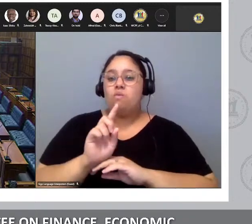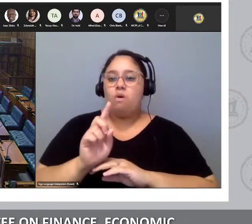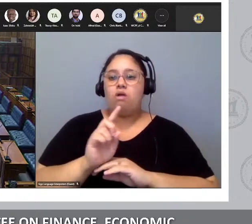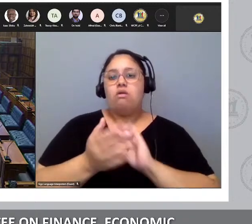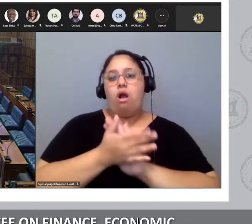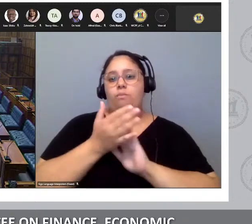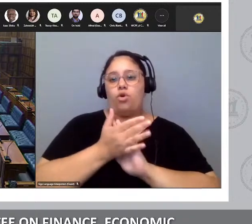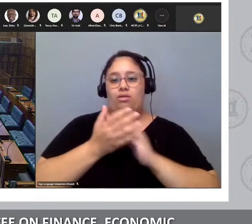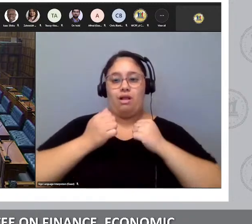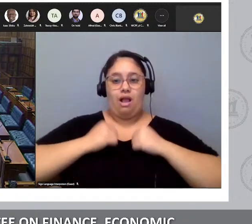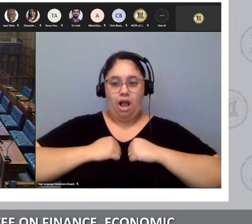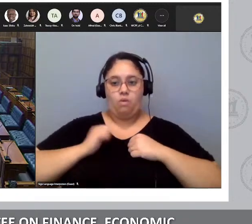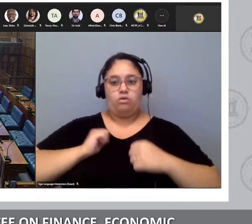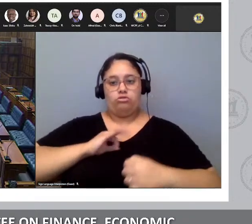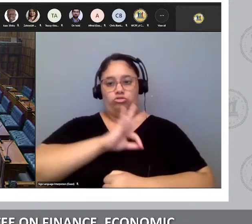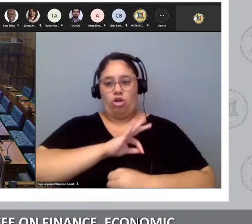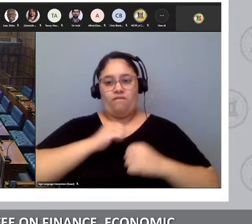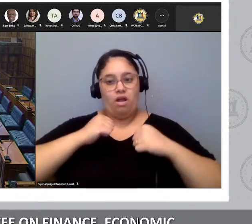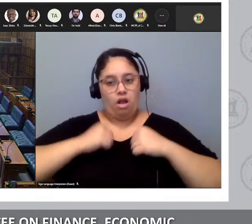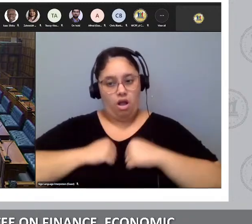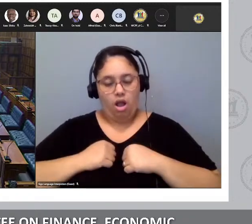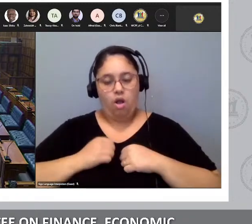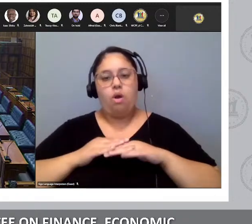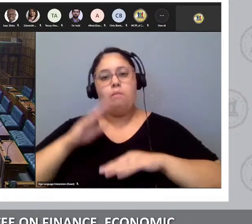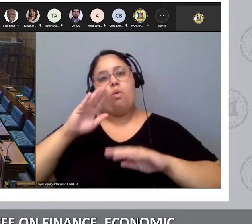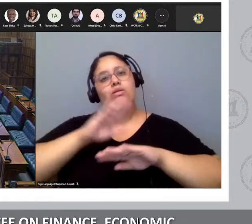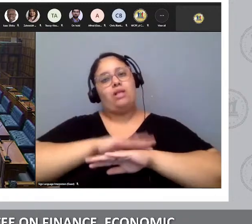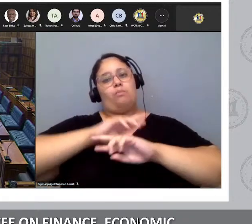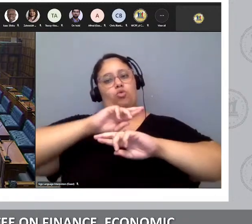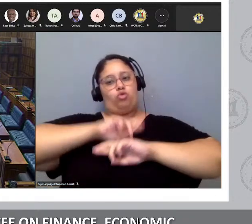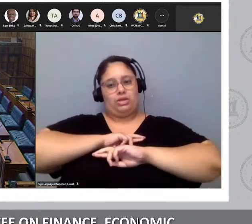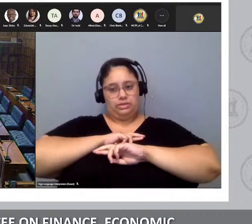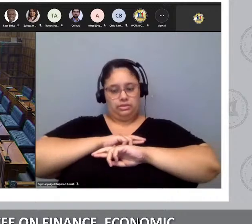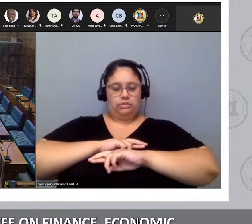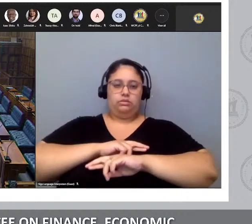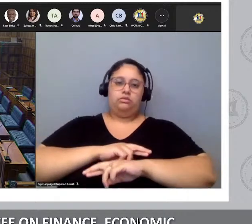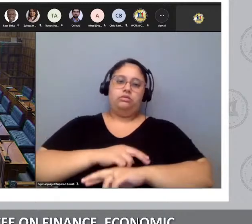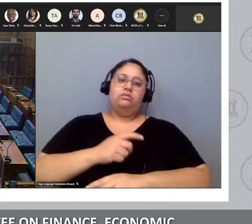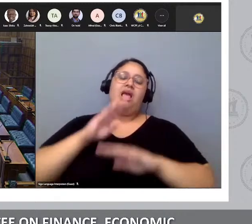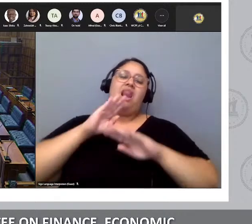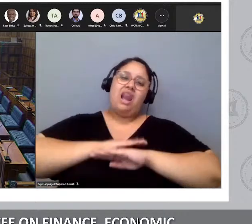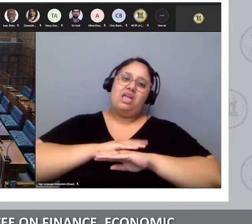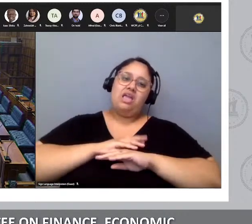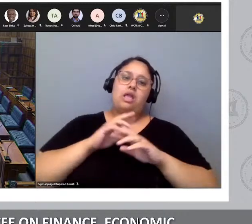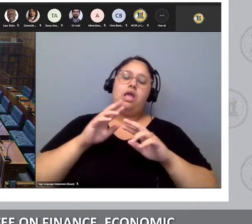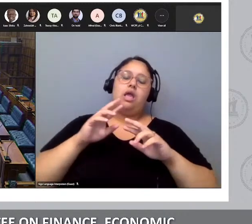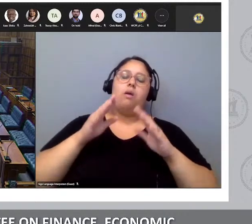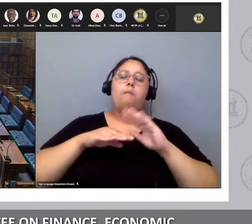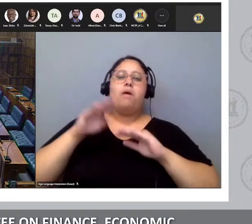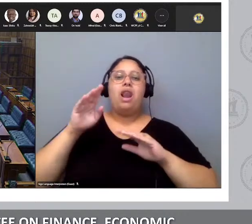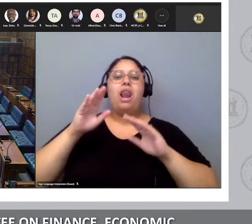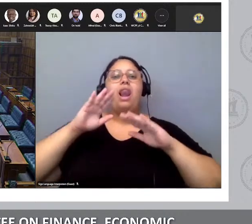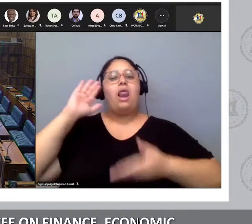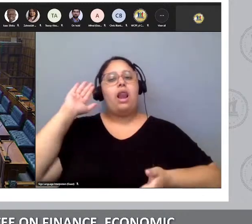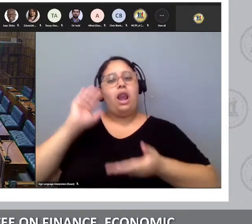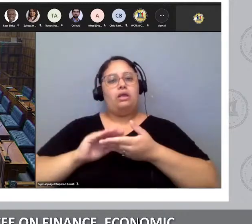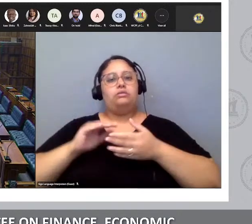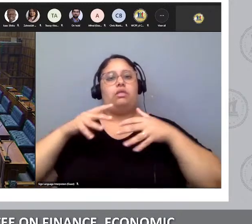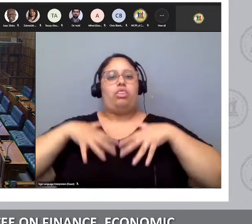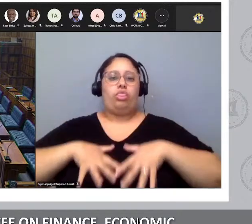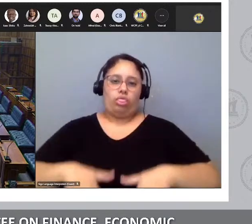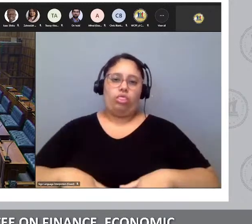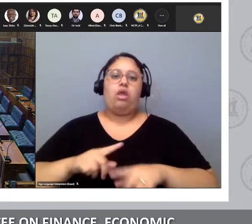operators and our staff will have more rest time less fatigue and we see that will also improve the